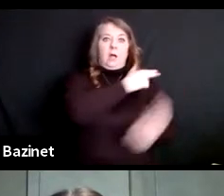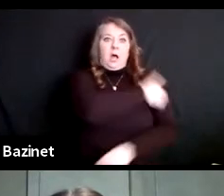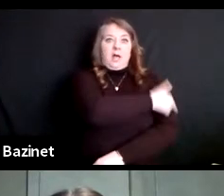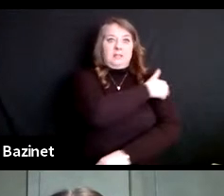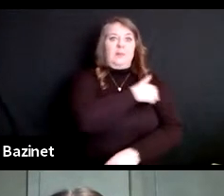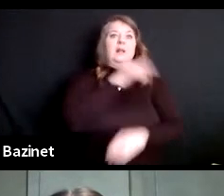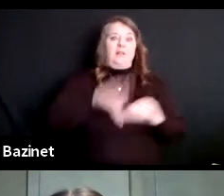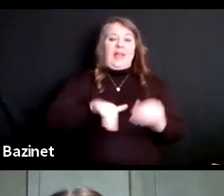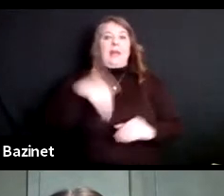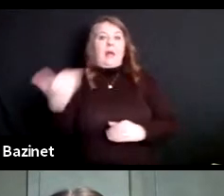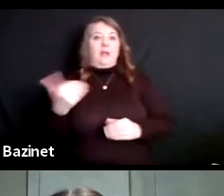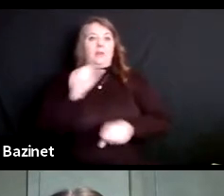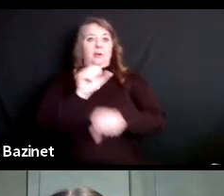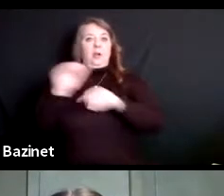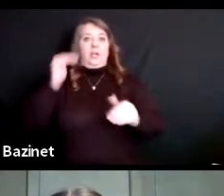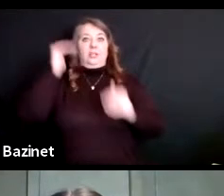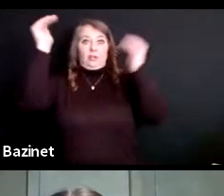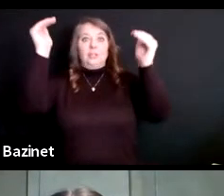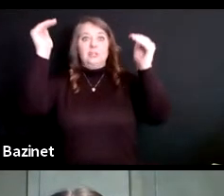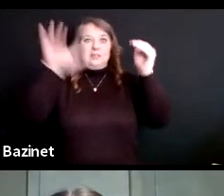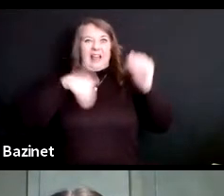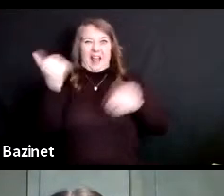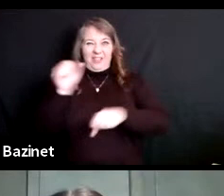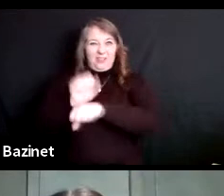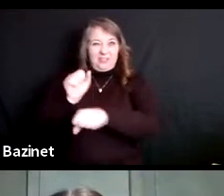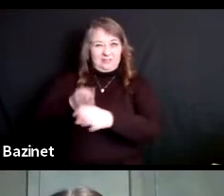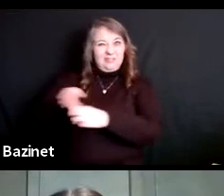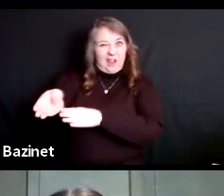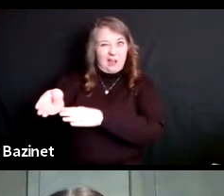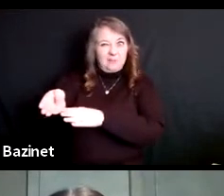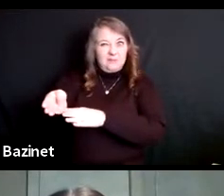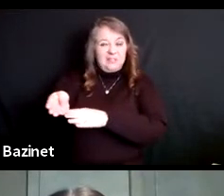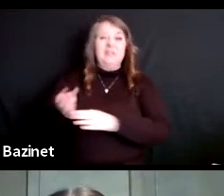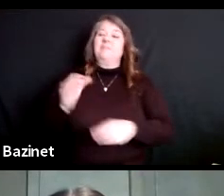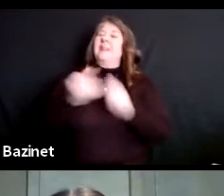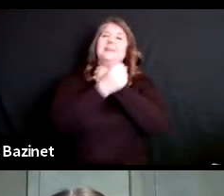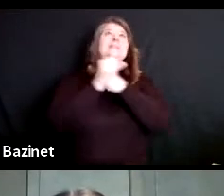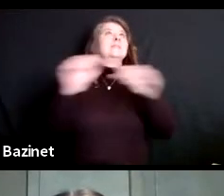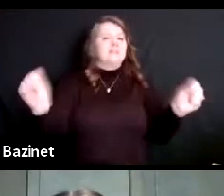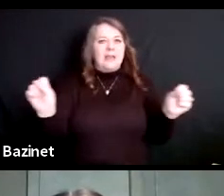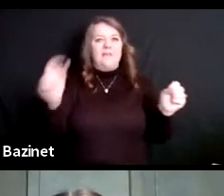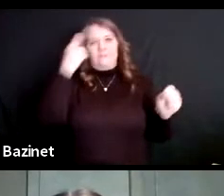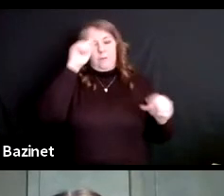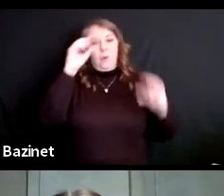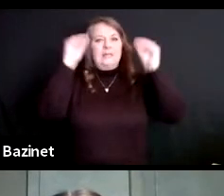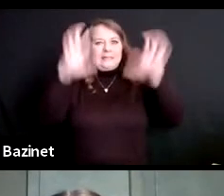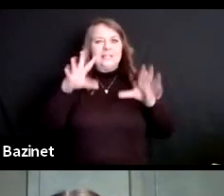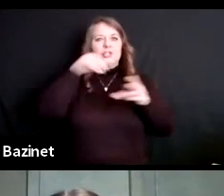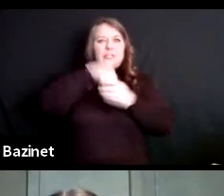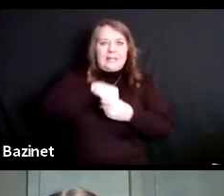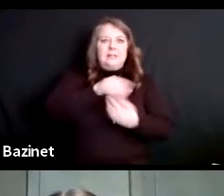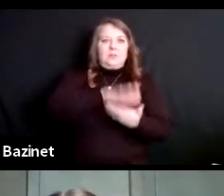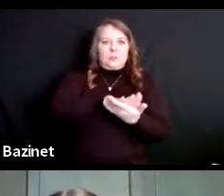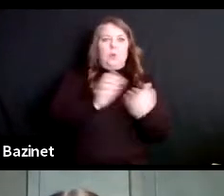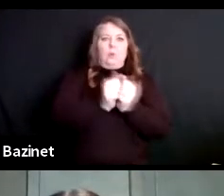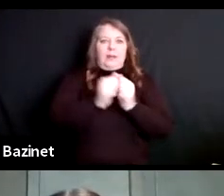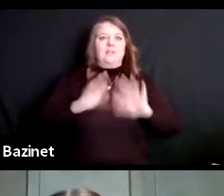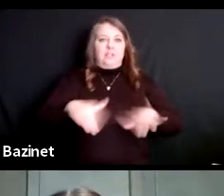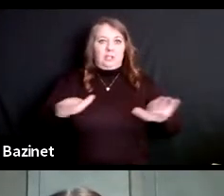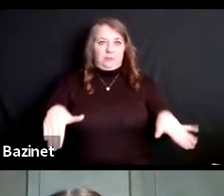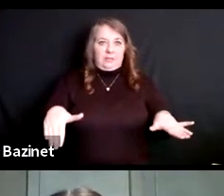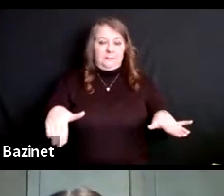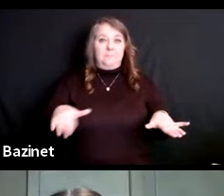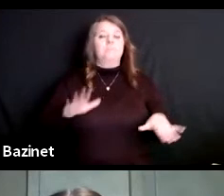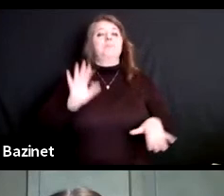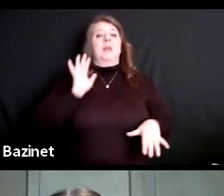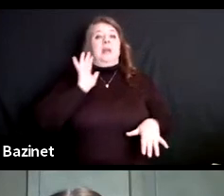adults in other occupations. It is safe for teachers to be in the building with children. That population, though,